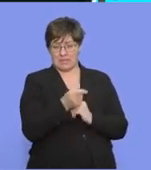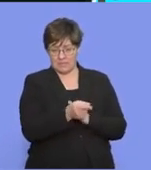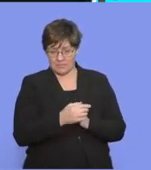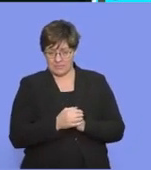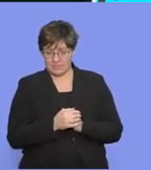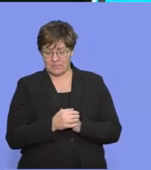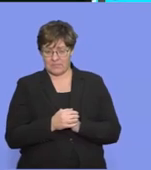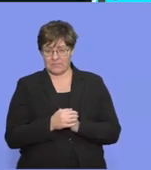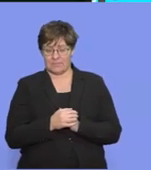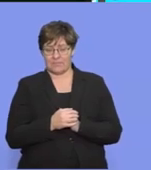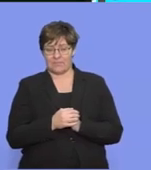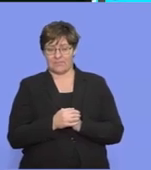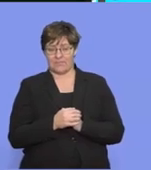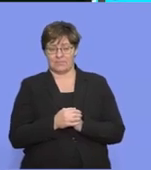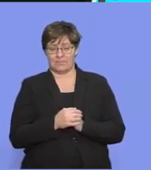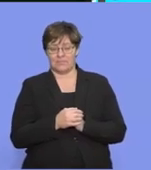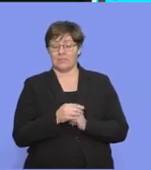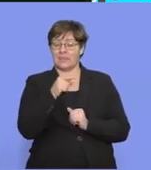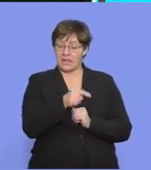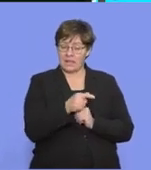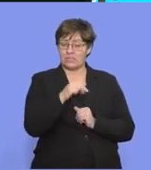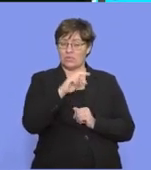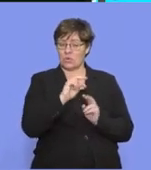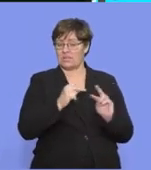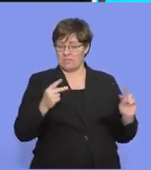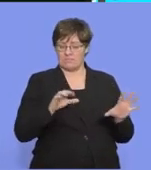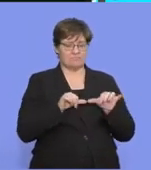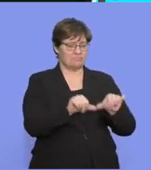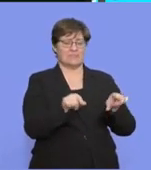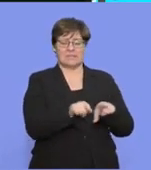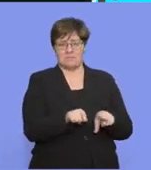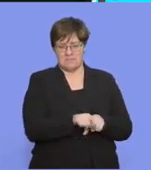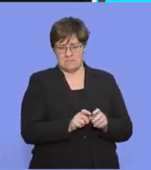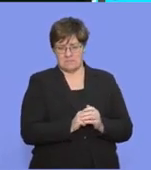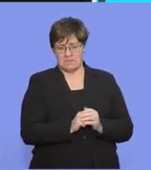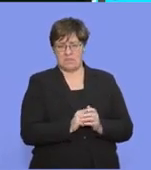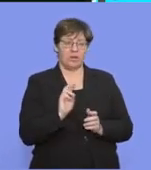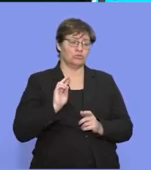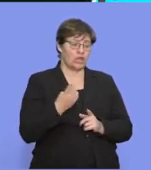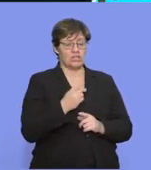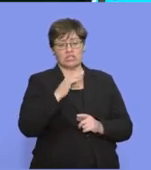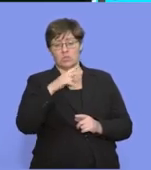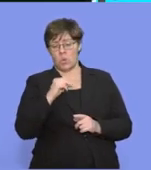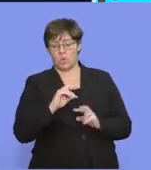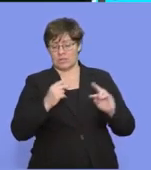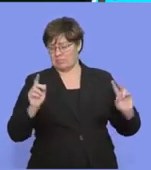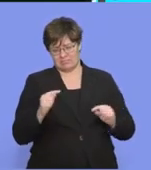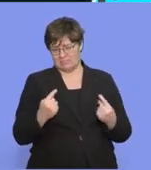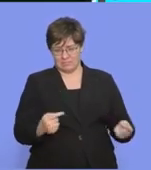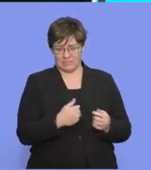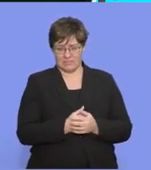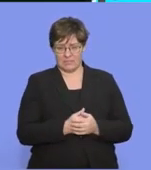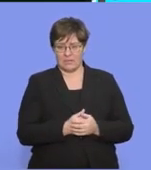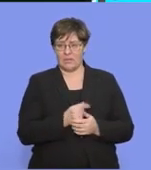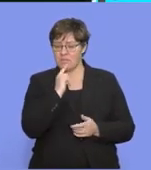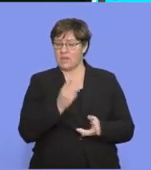is established. And it's that genotype that remains the same. There's no ways of changing your genotype. So